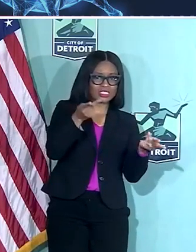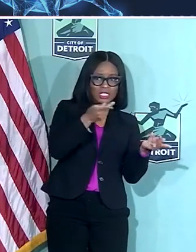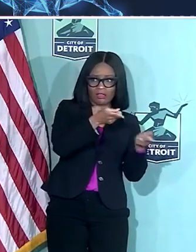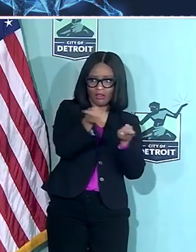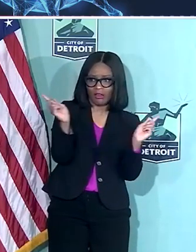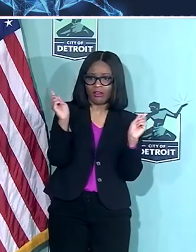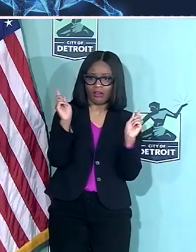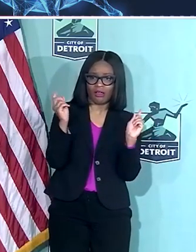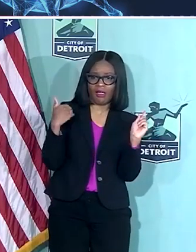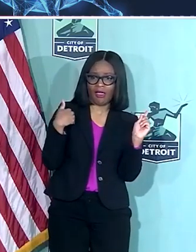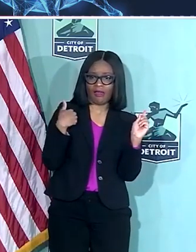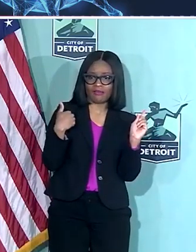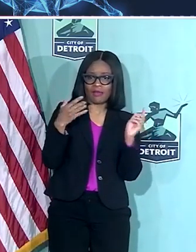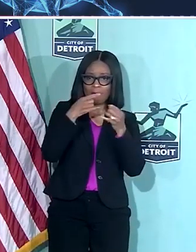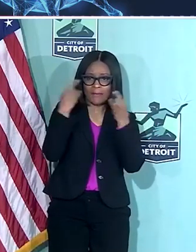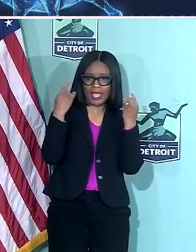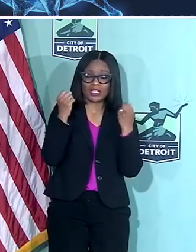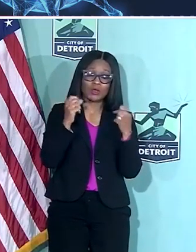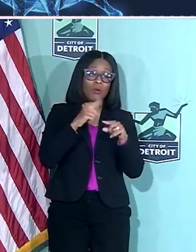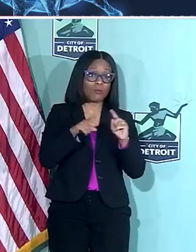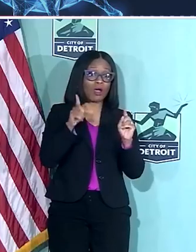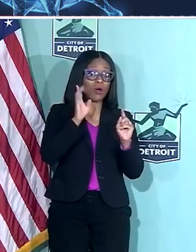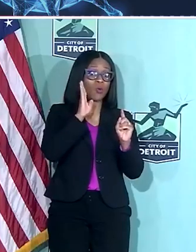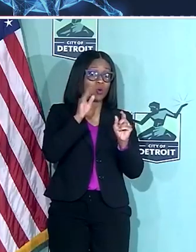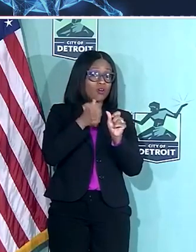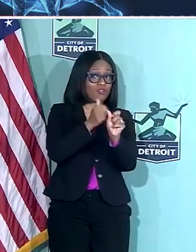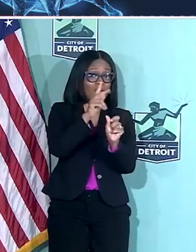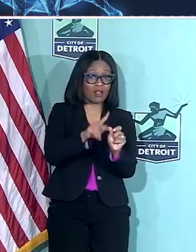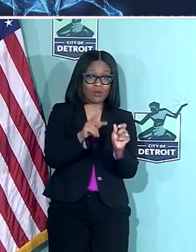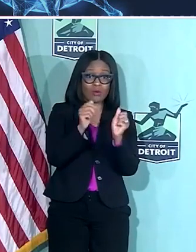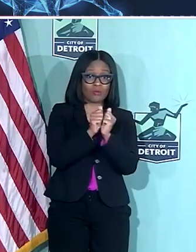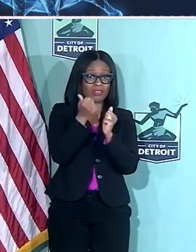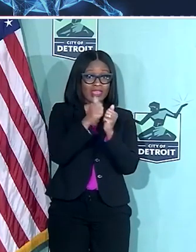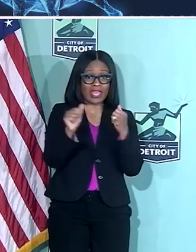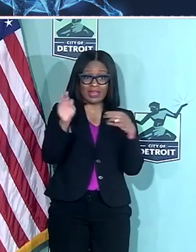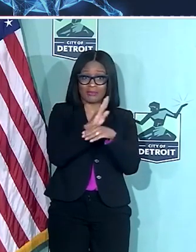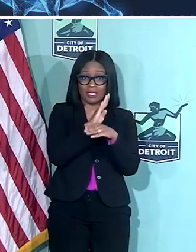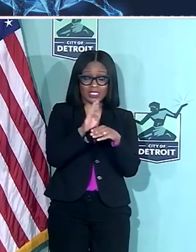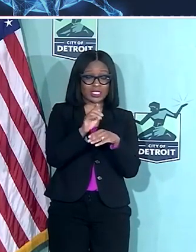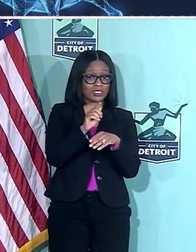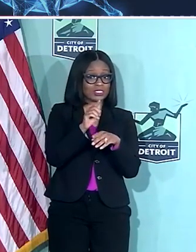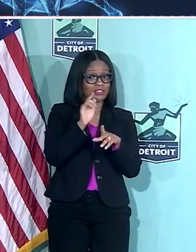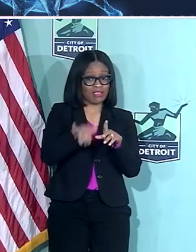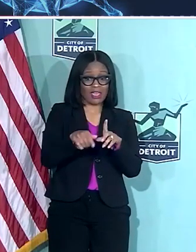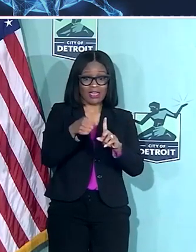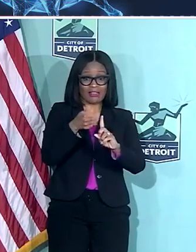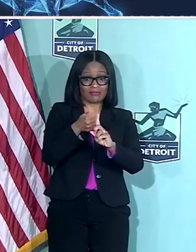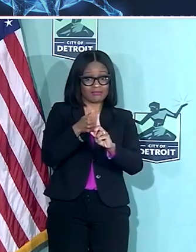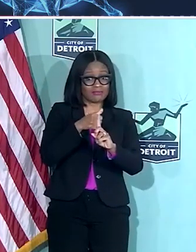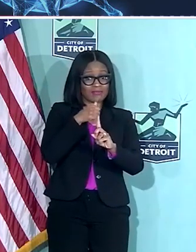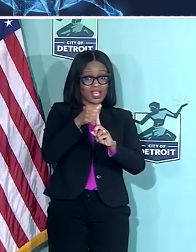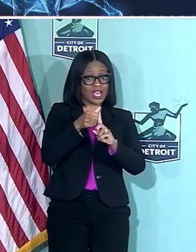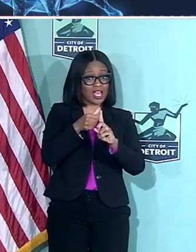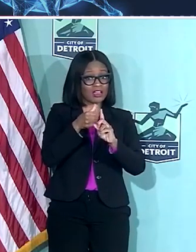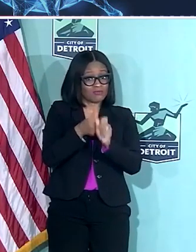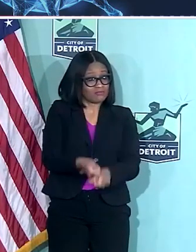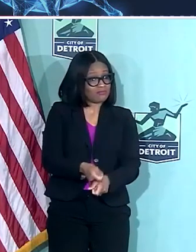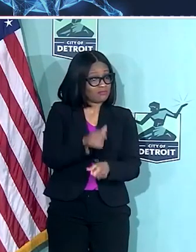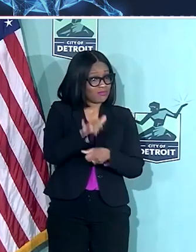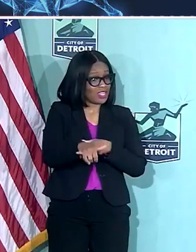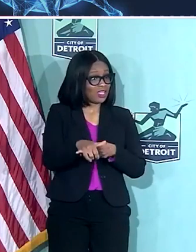we will follow up on any business that is not enforcing the rule. But I